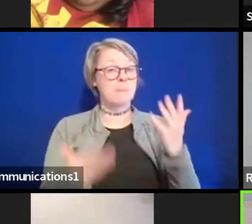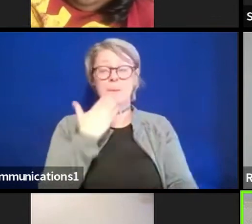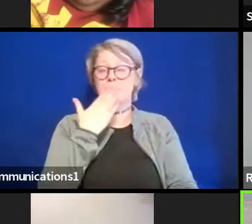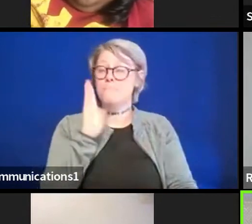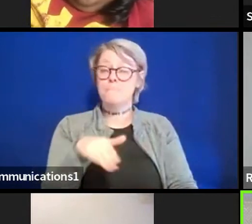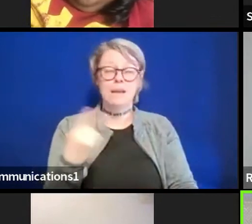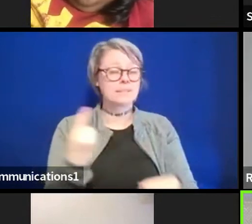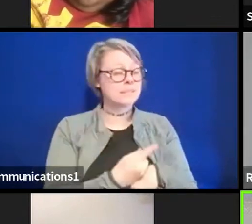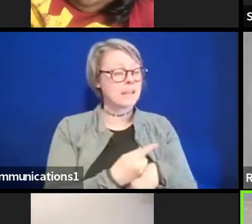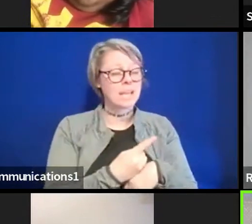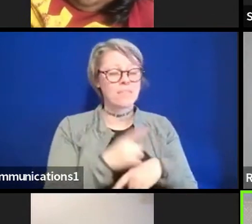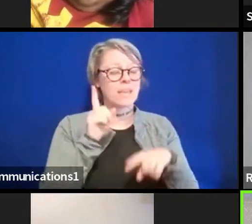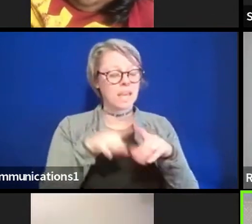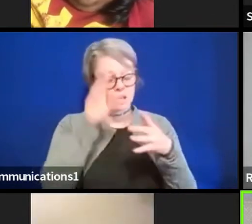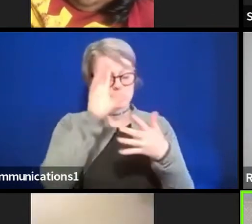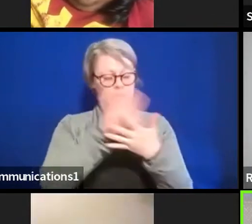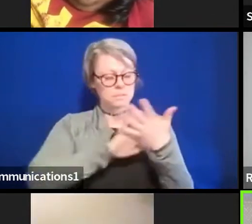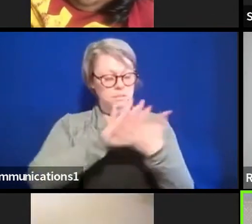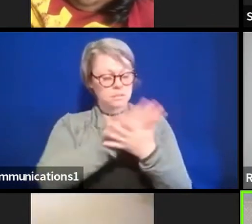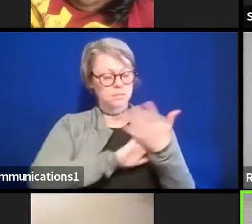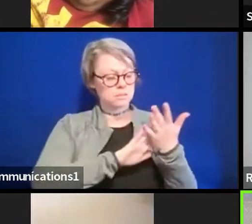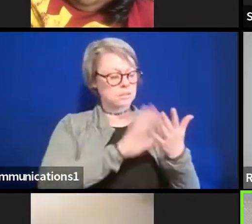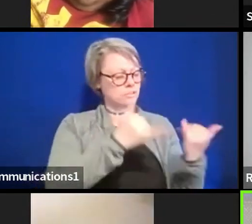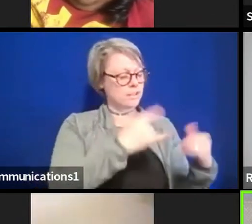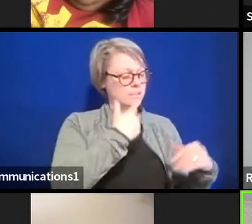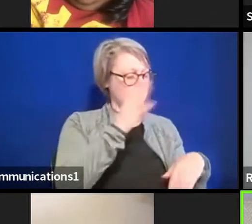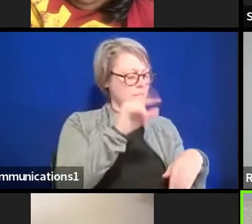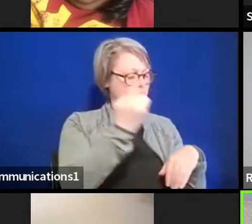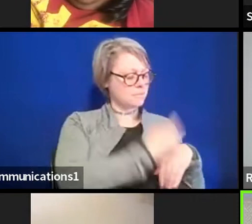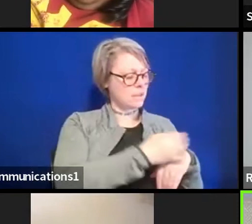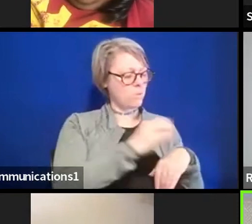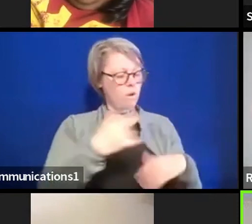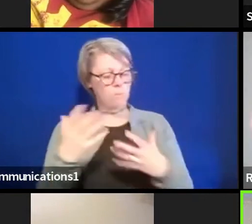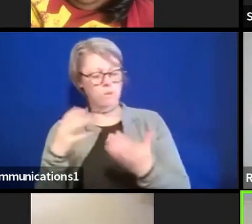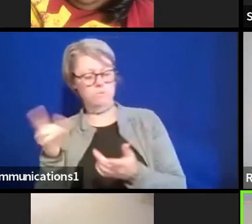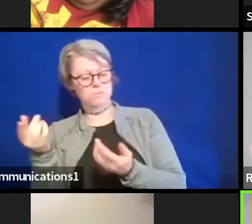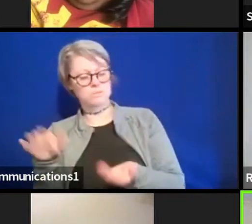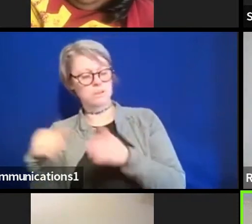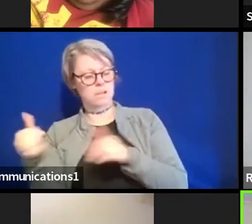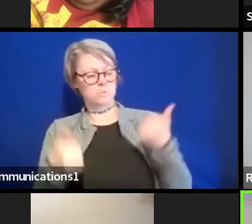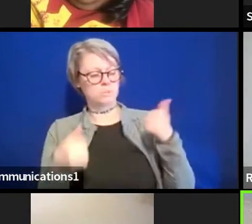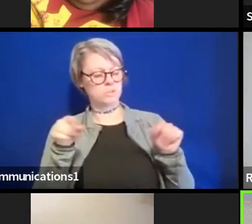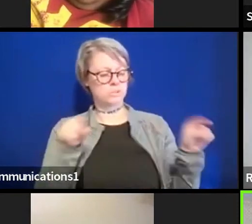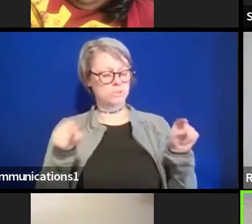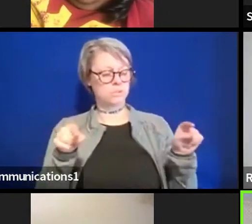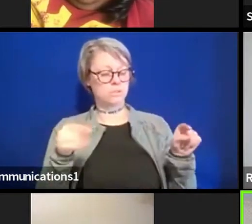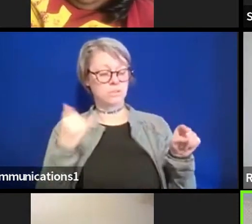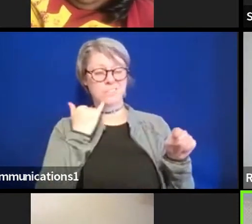can't distinguish a bad day from wanting to die. But the doctor just says, okay, you're saying you want to die, here's the